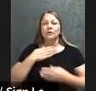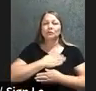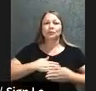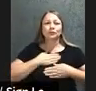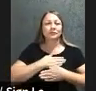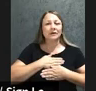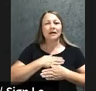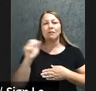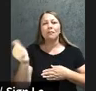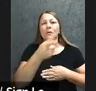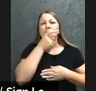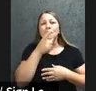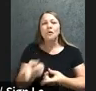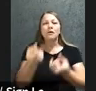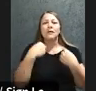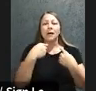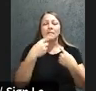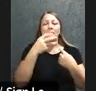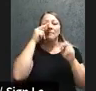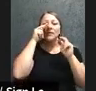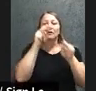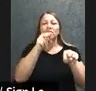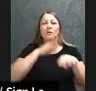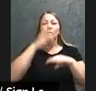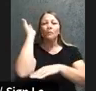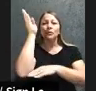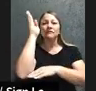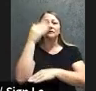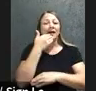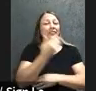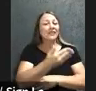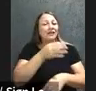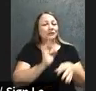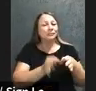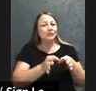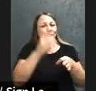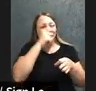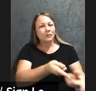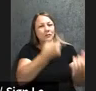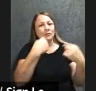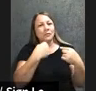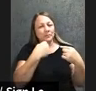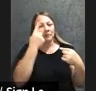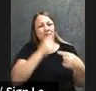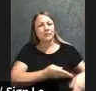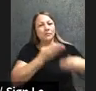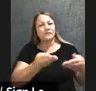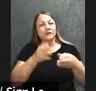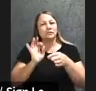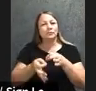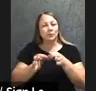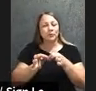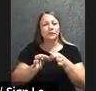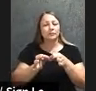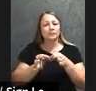to everyone who came and viewed this presentation. Thanks again, Janice King, New Orleans Sign Language Services, for providing ASL